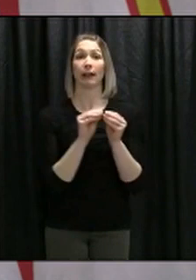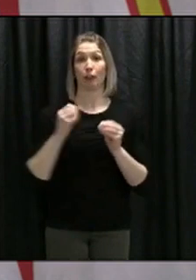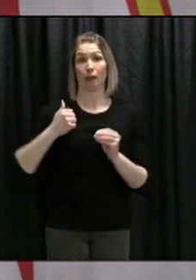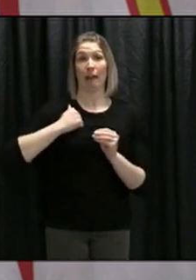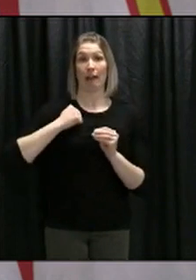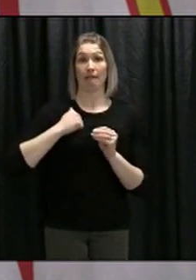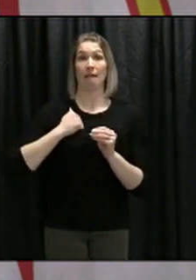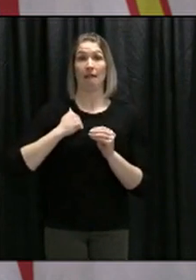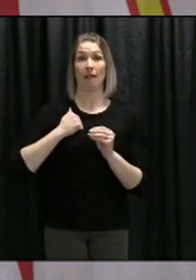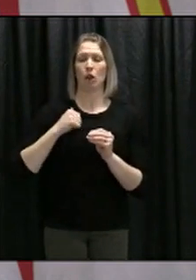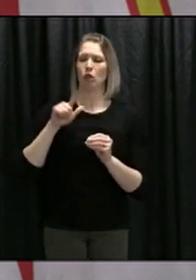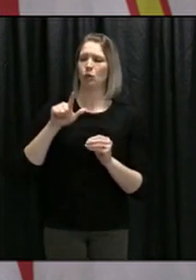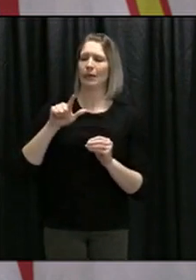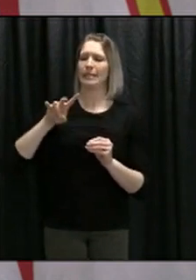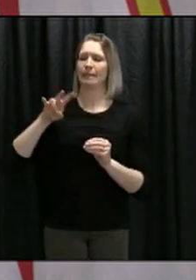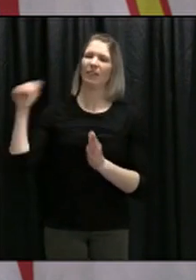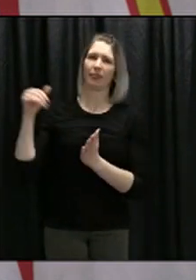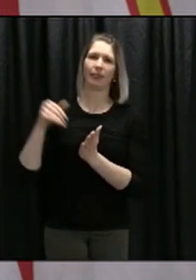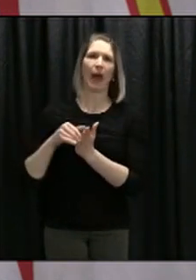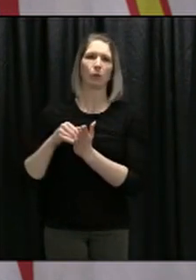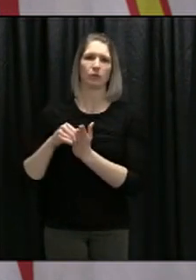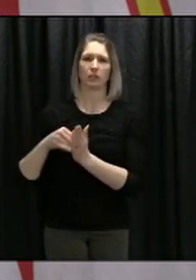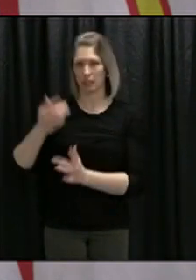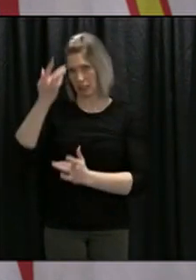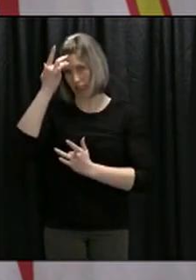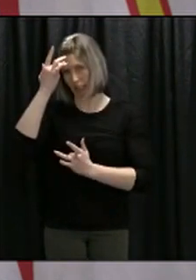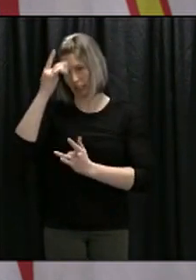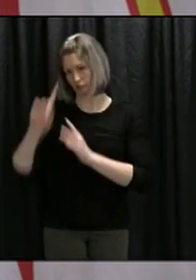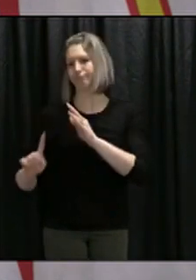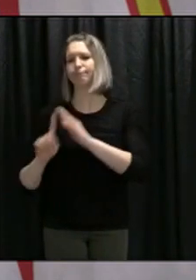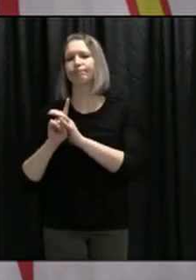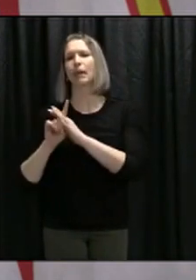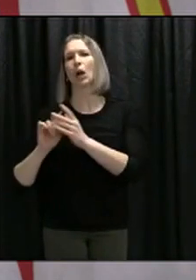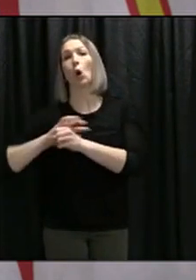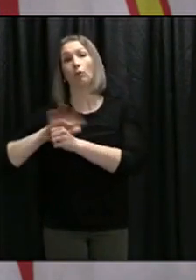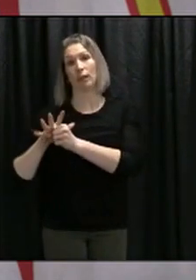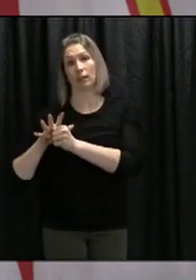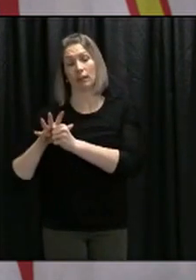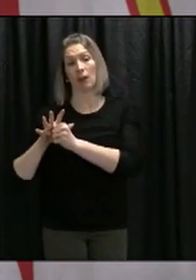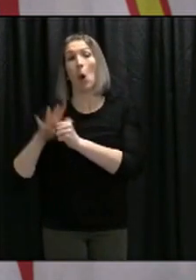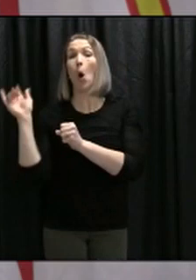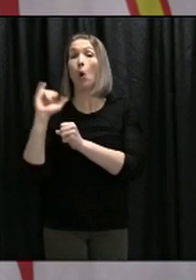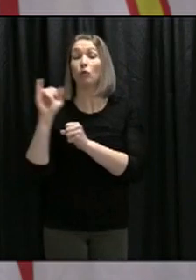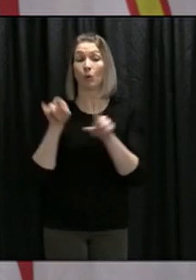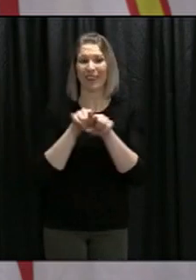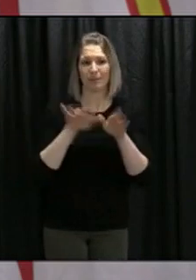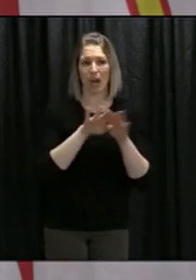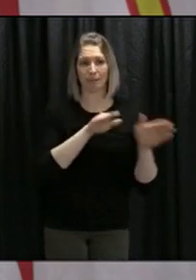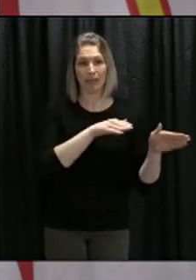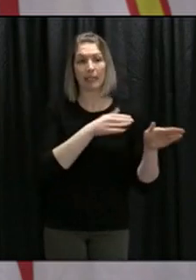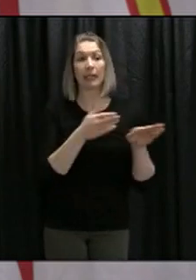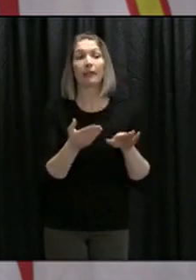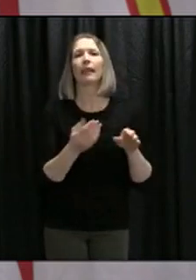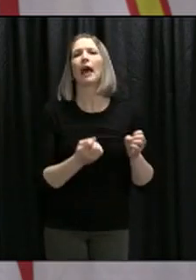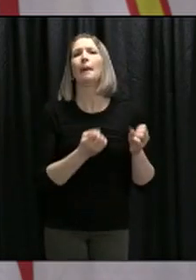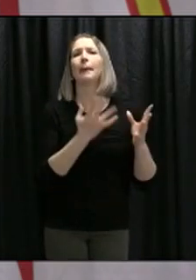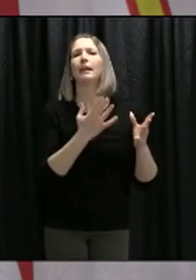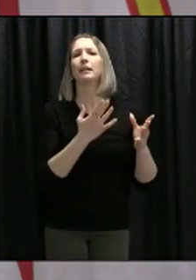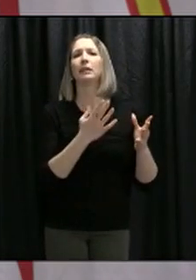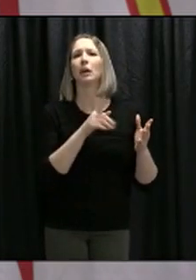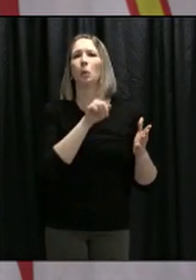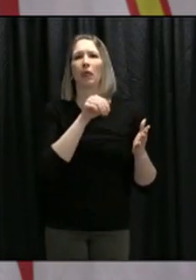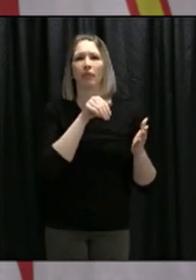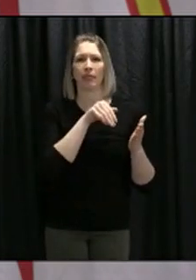our country. And 50% of those deaths are happening in our long-term care